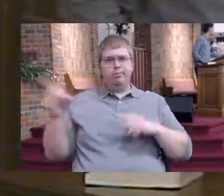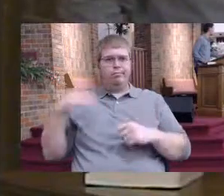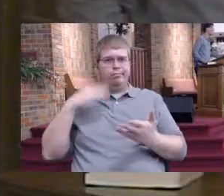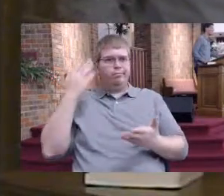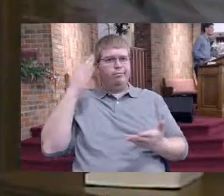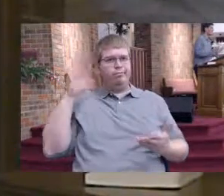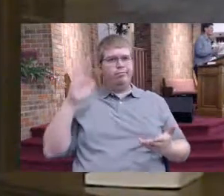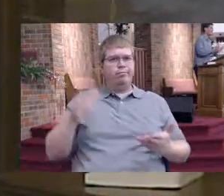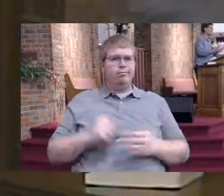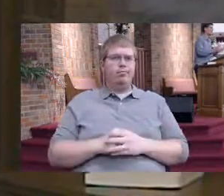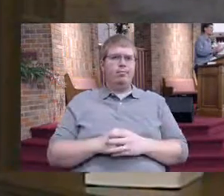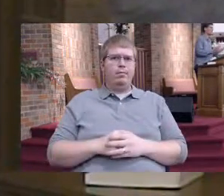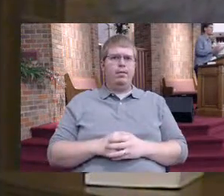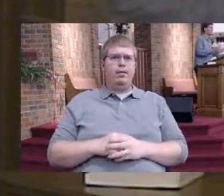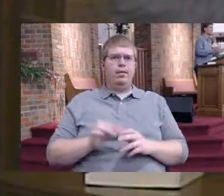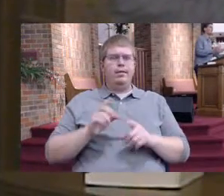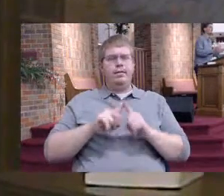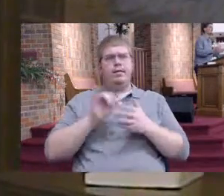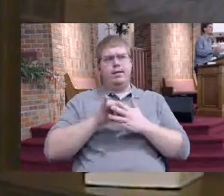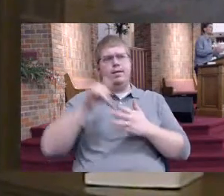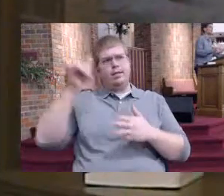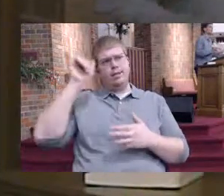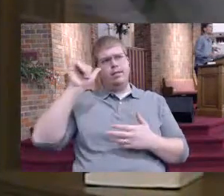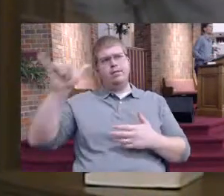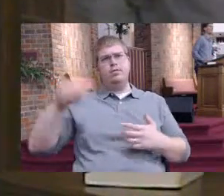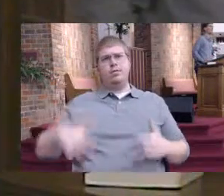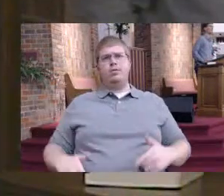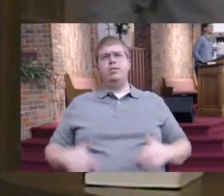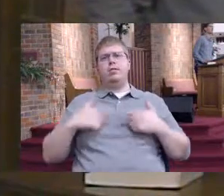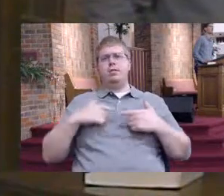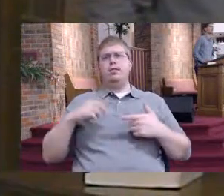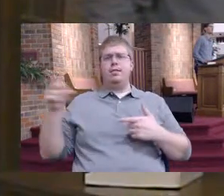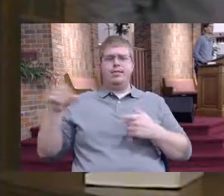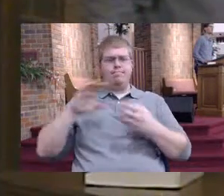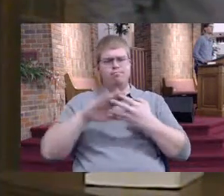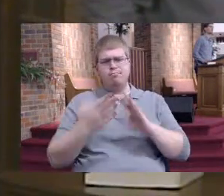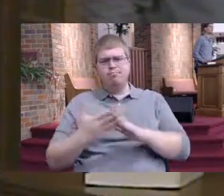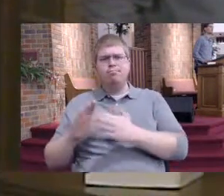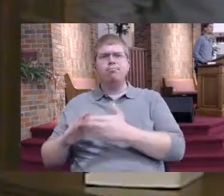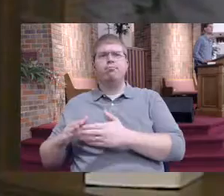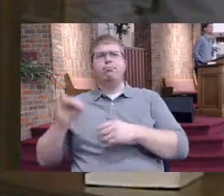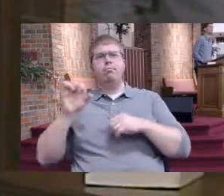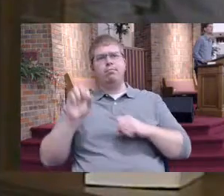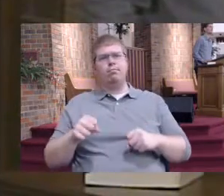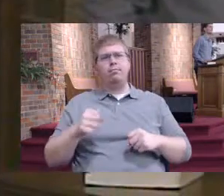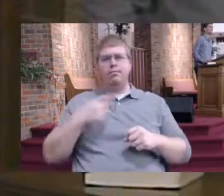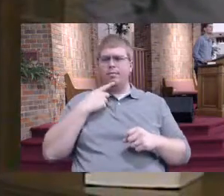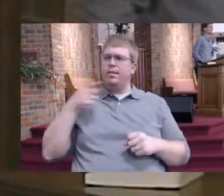That's where eternal life is, in that community with somebody who I can call my brother because of what Jesus Christ did for us.